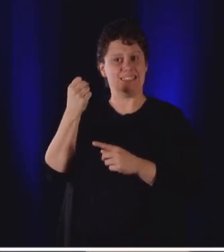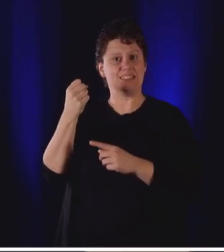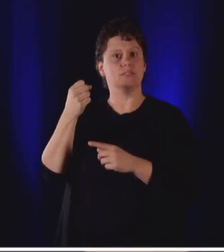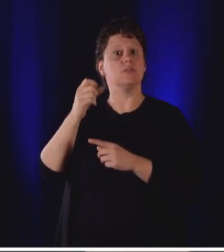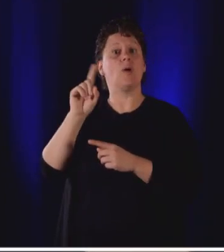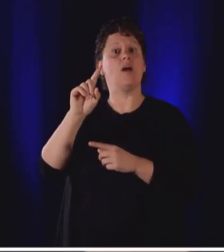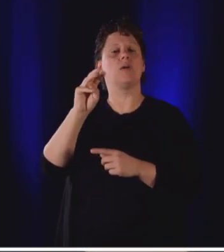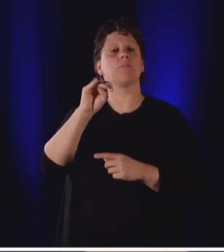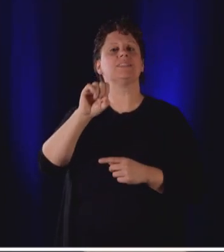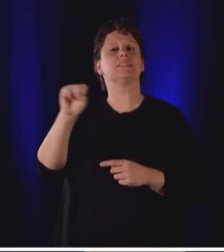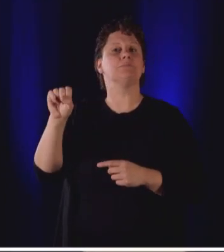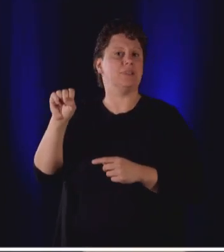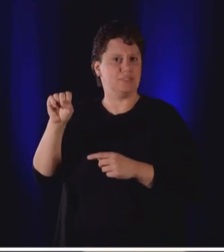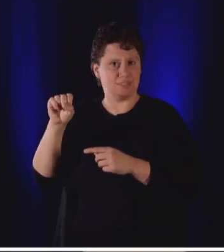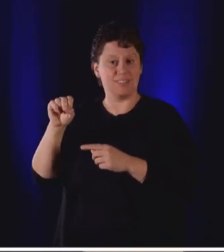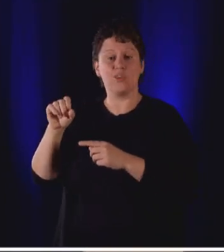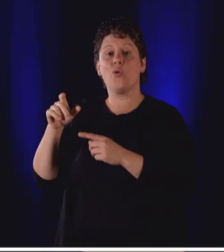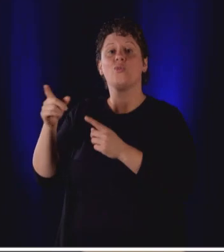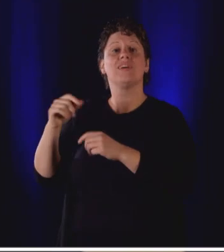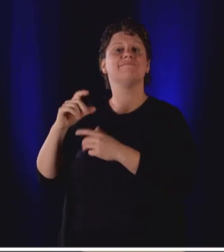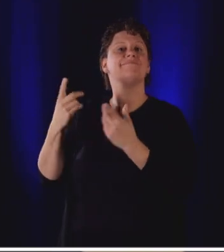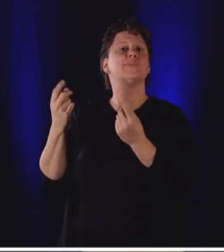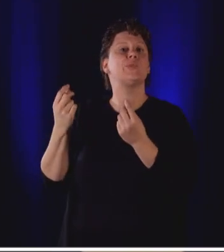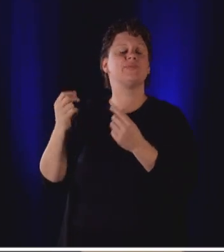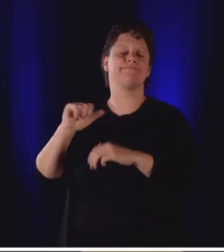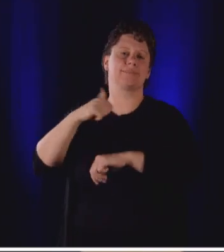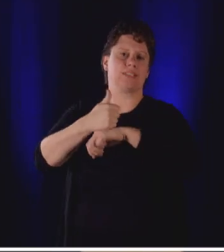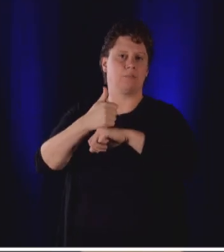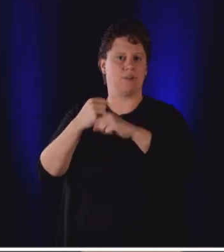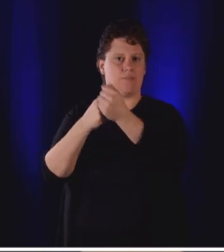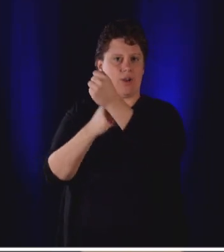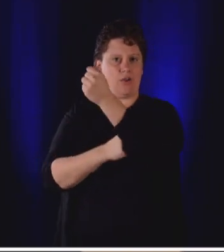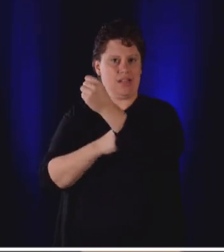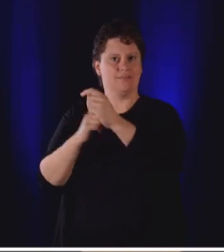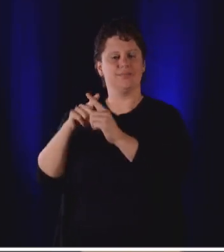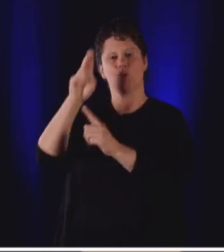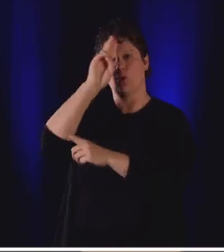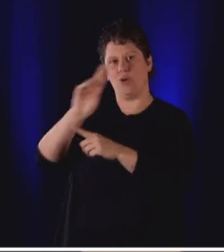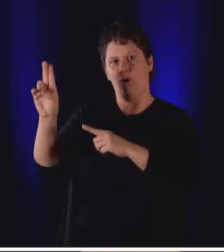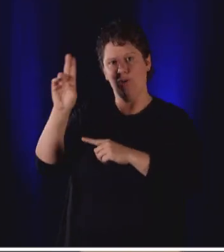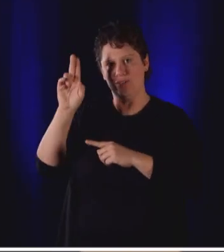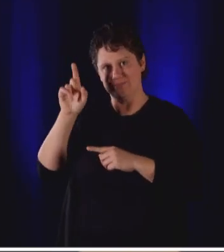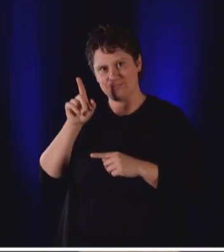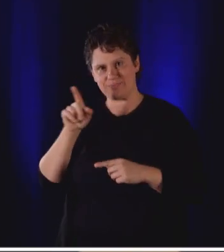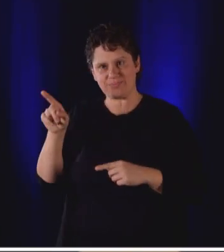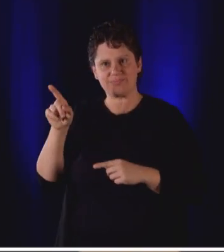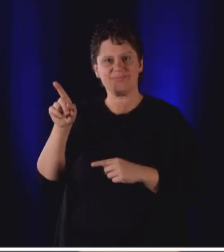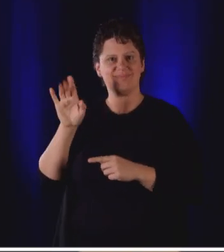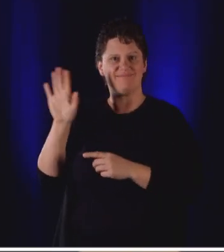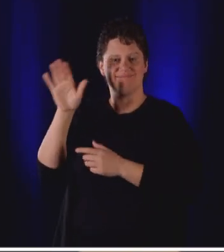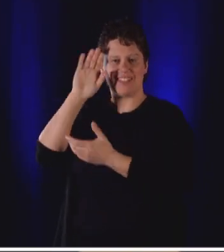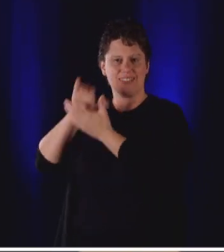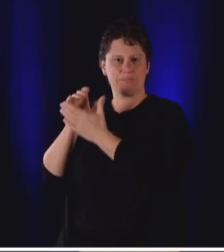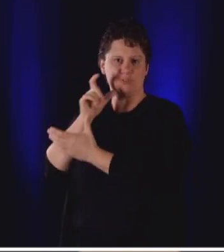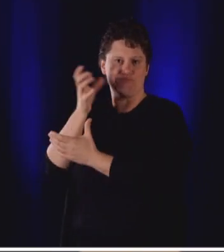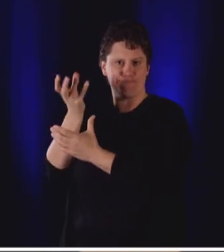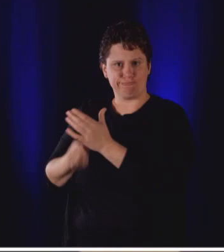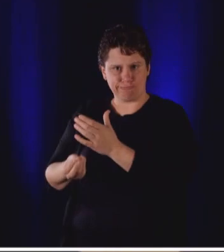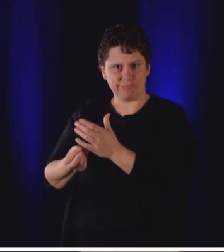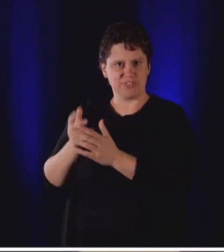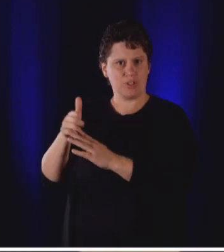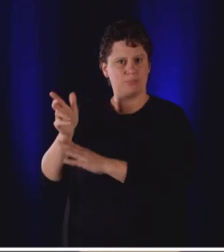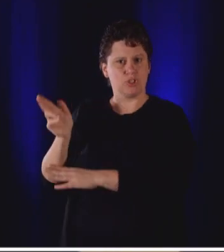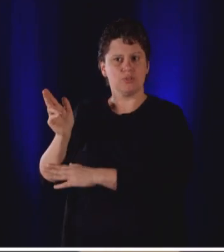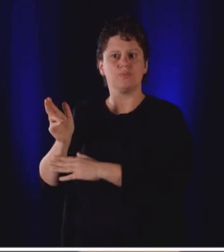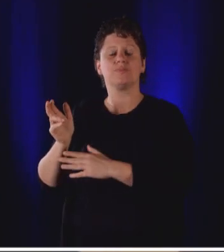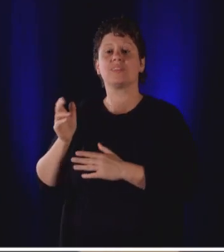is 50-plus years after he died, and when she spoke as the keynote at that event, she was speaking directly to me. And again, here's